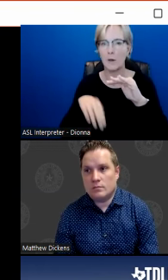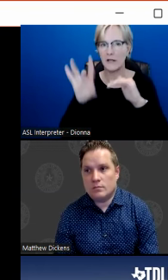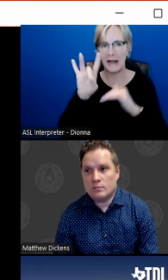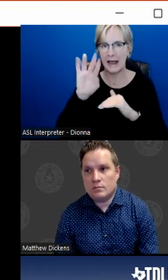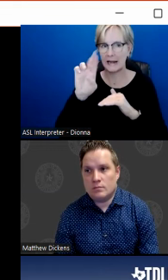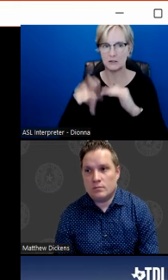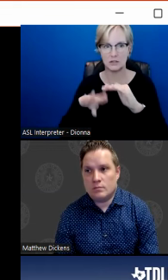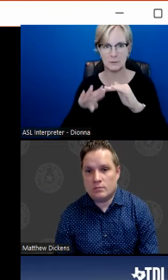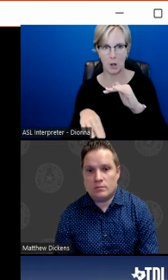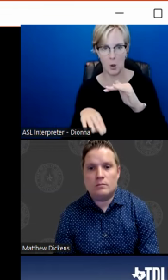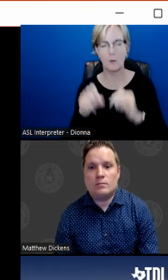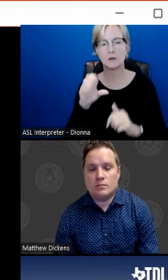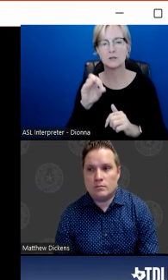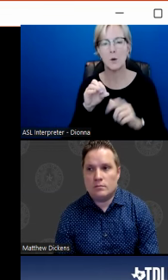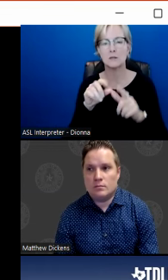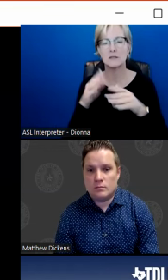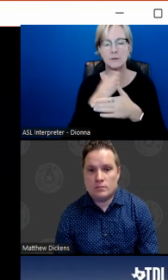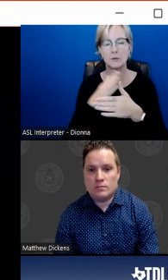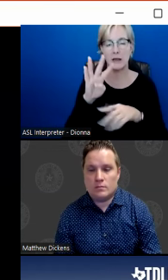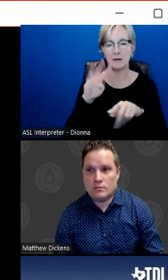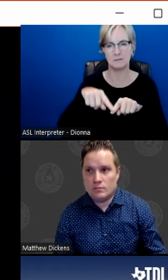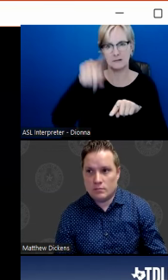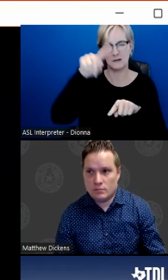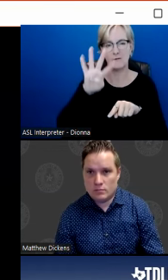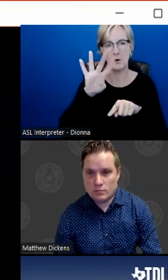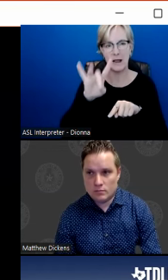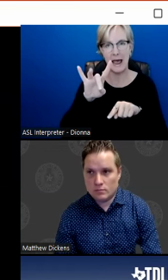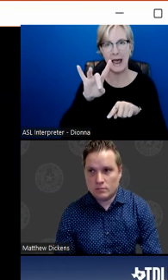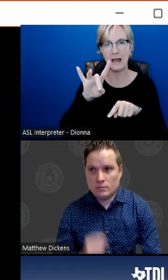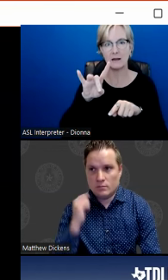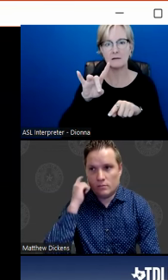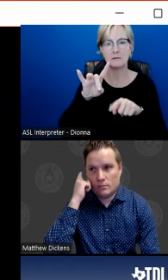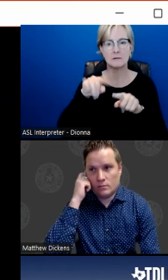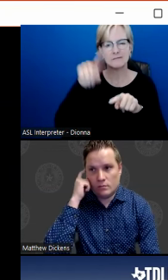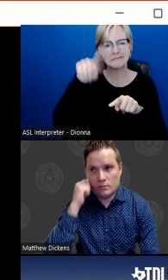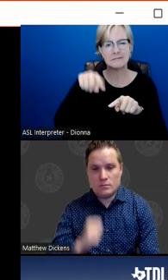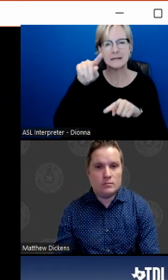below. So they're located between 48 and 80 inches above the parking surface.